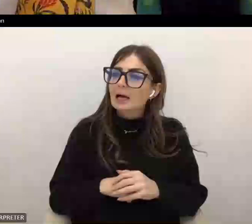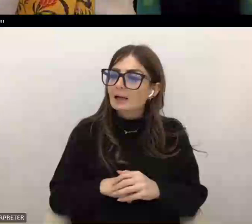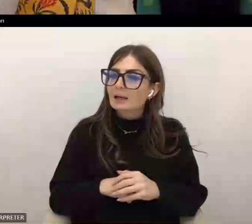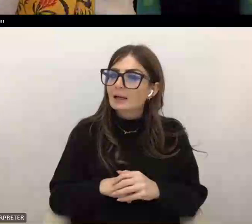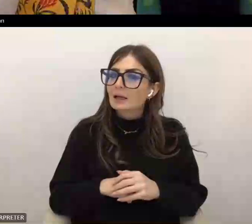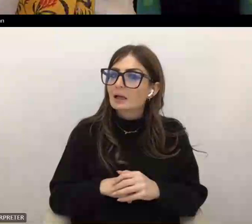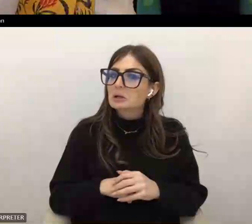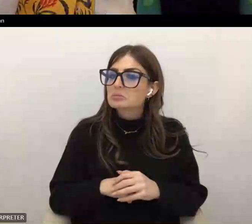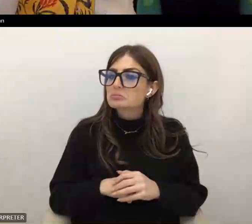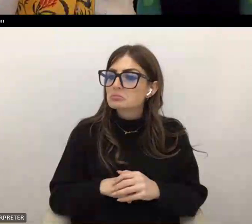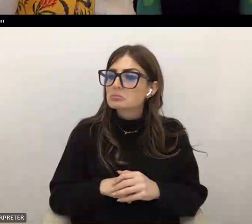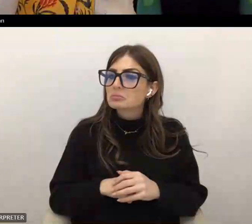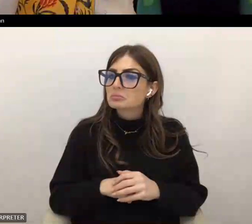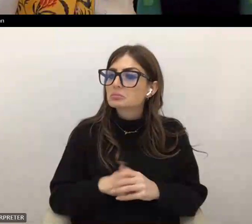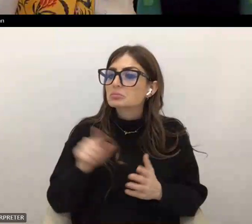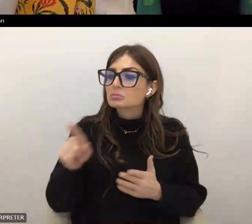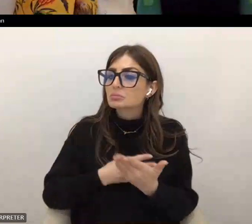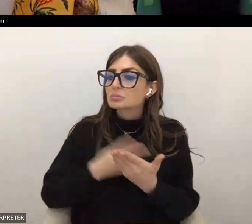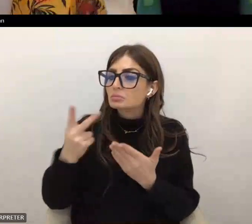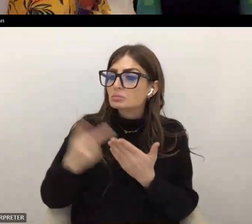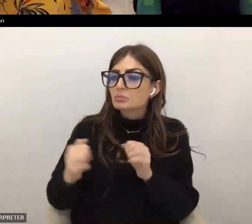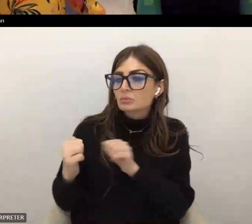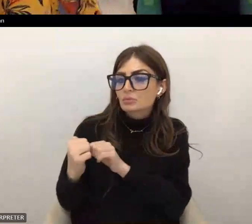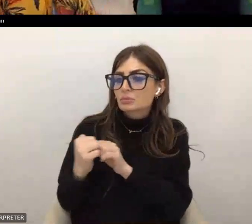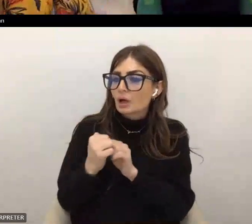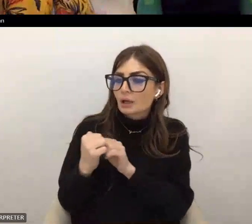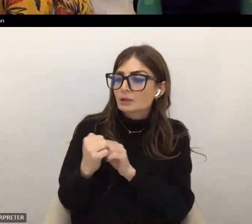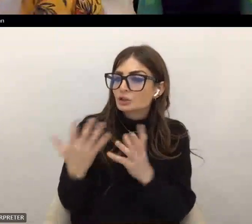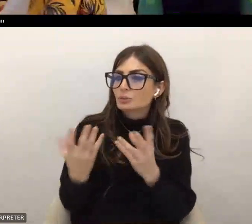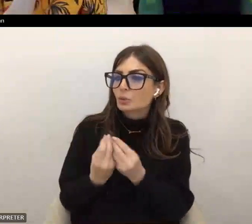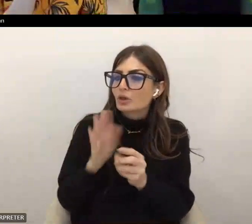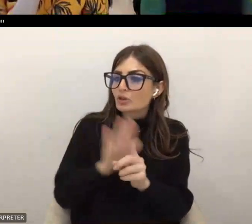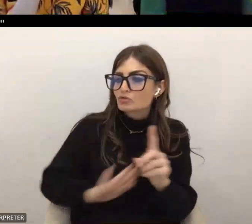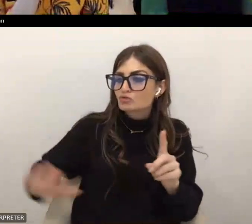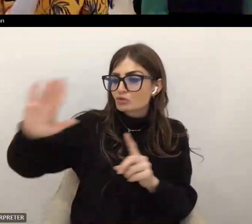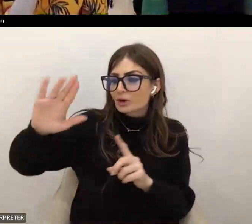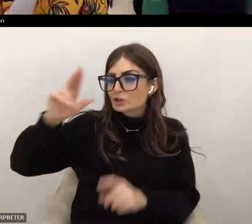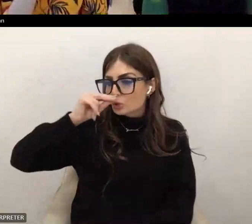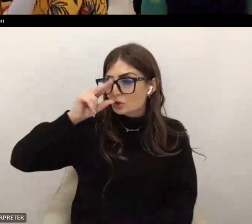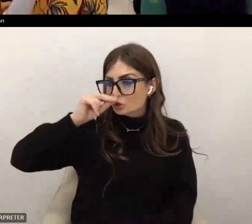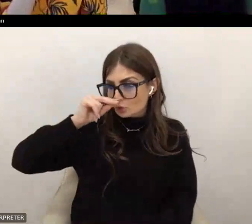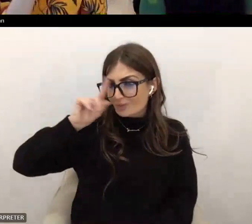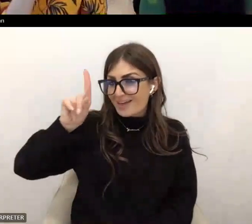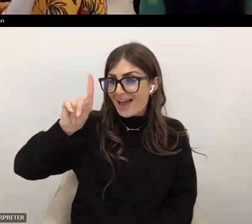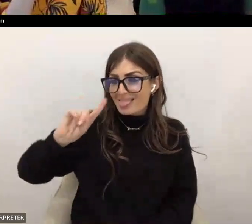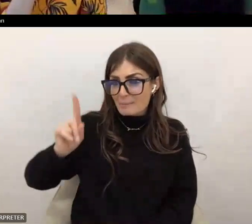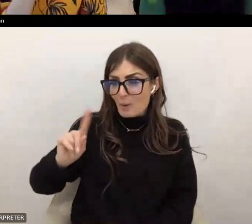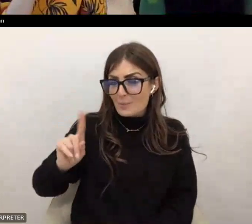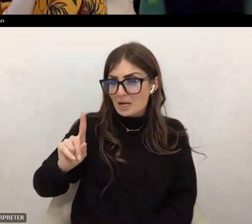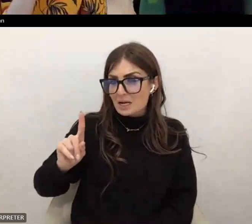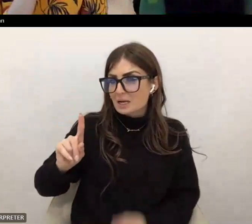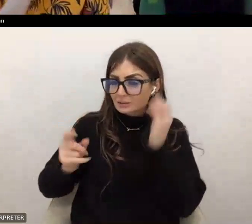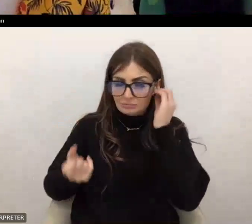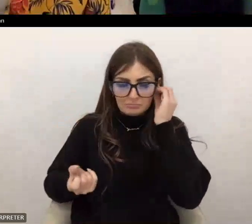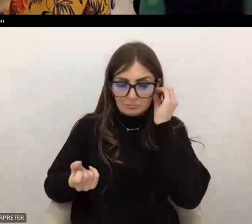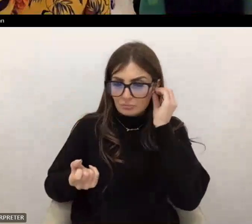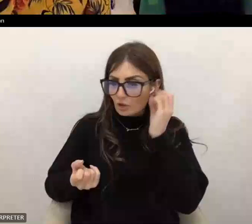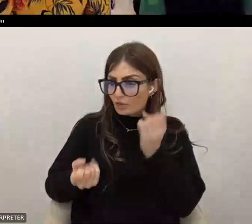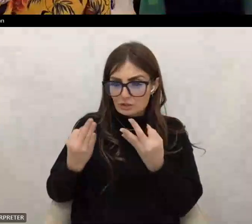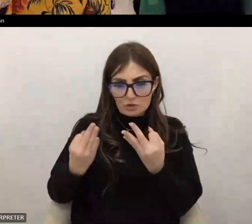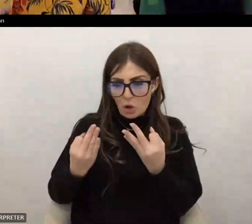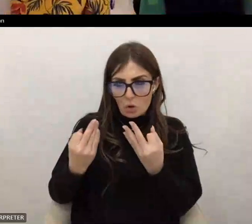That program was in partnership with regional youth, and at the moment there's no